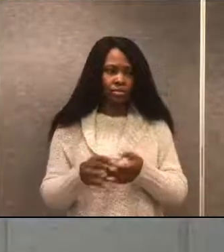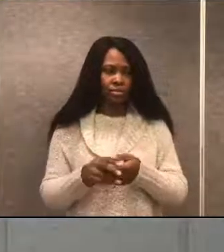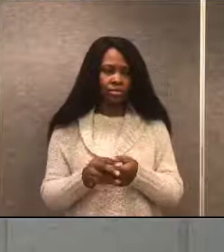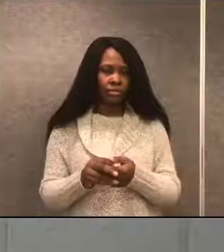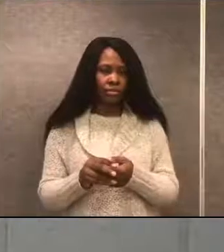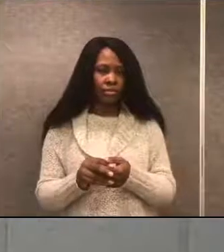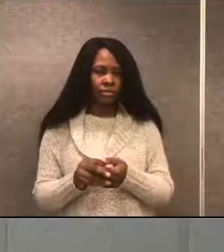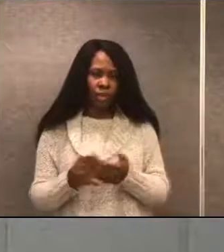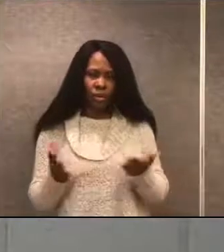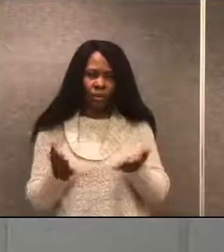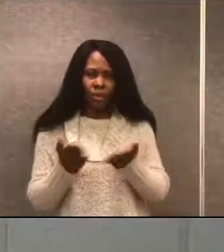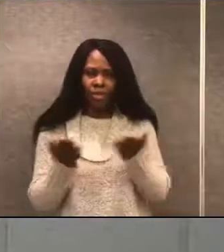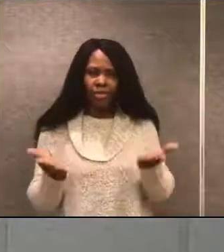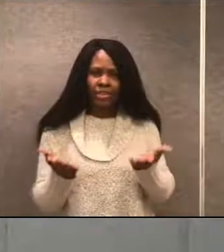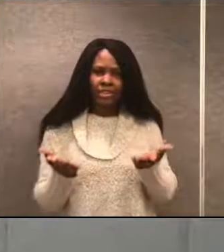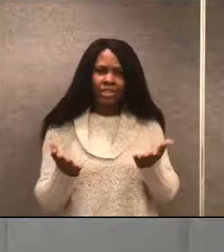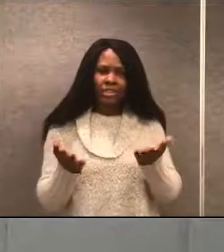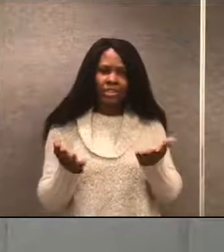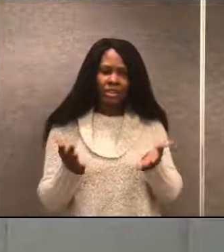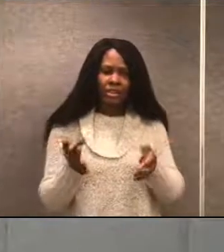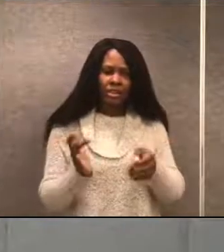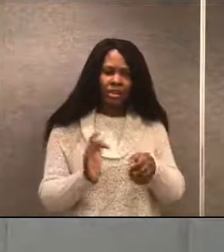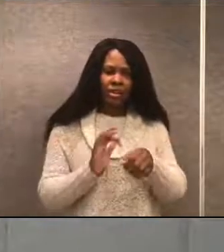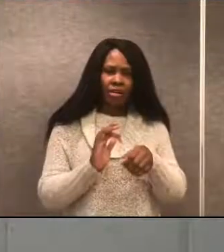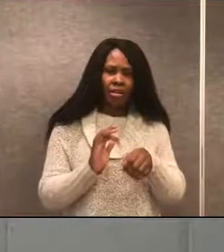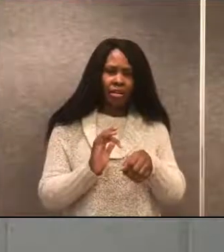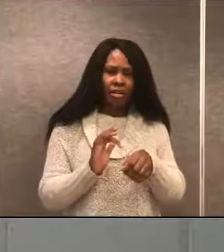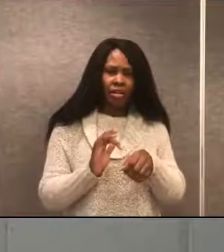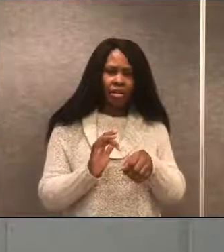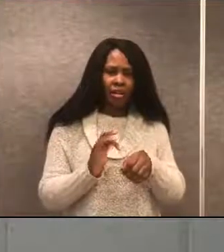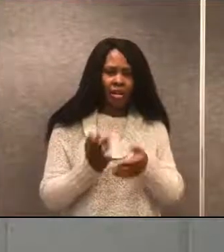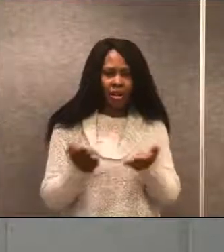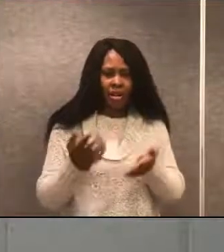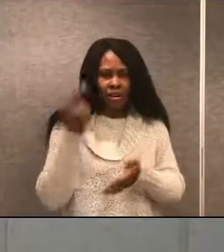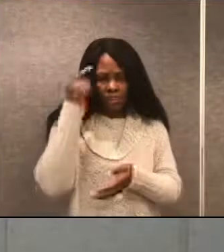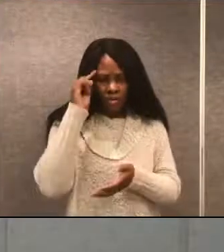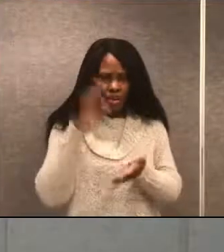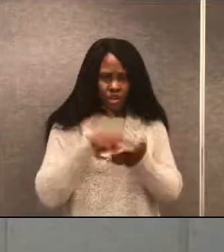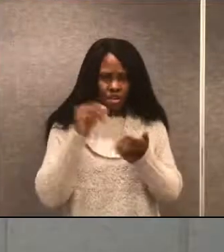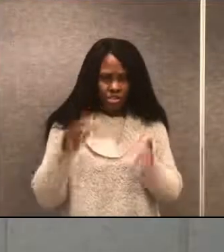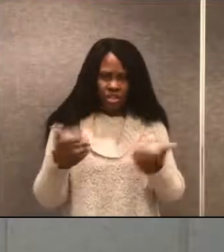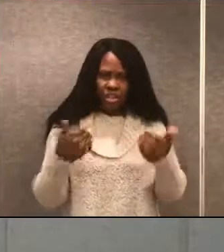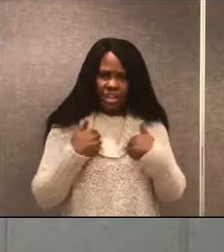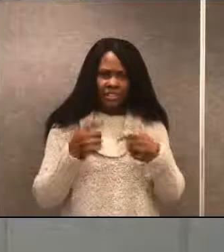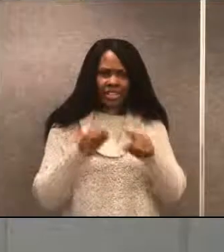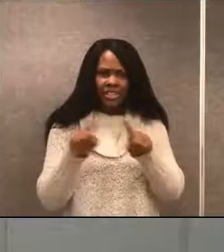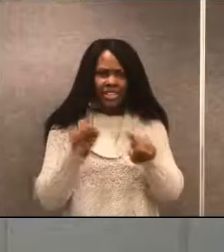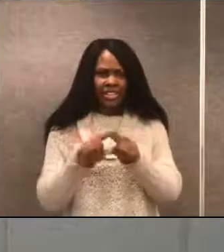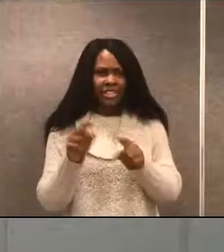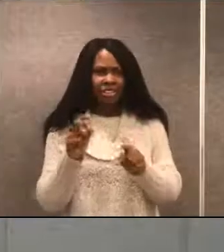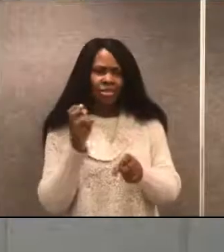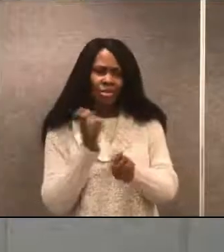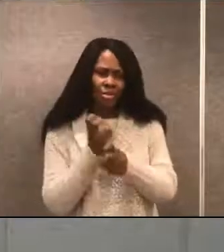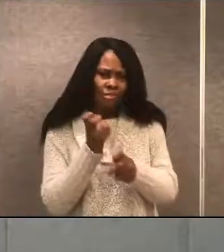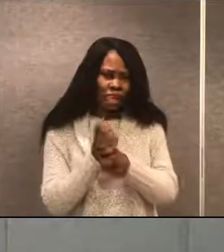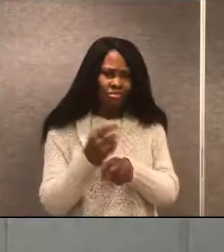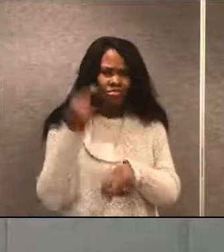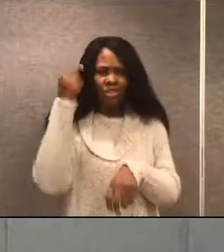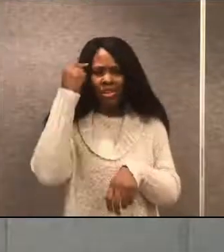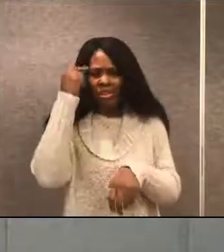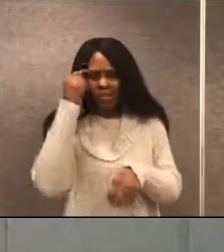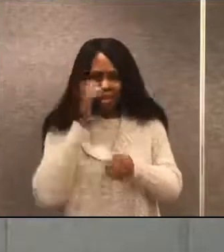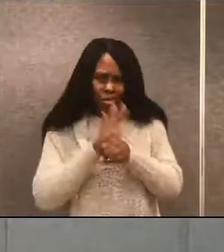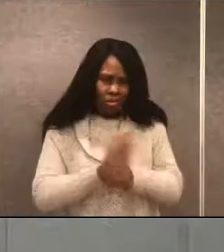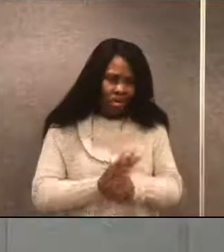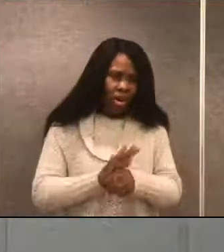having anxiety, emotional breakdowns, mentally breakdowns? What do the school district have